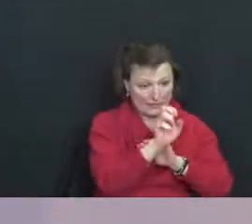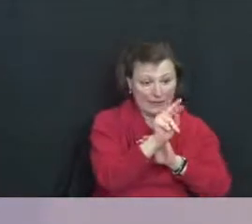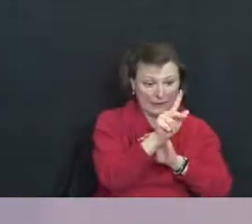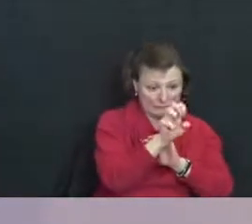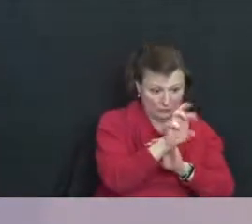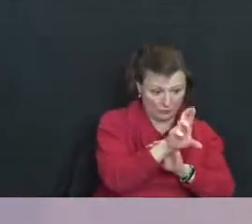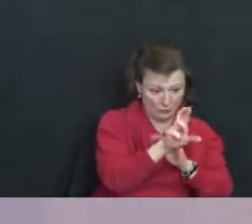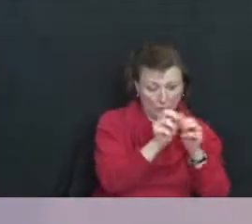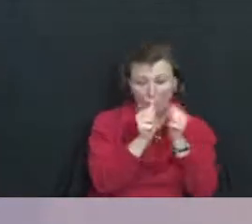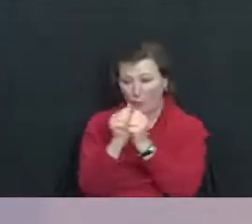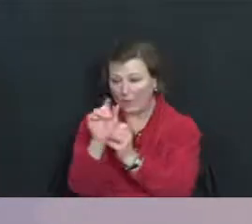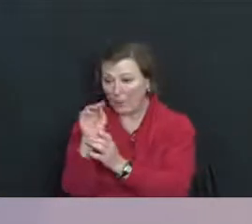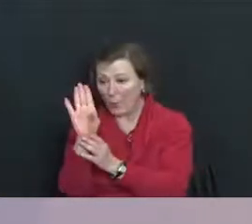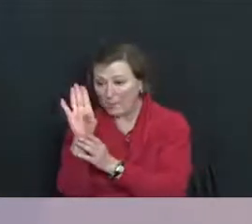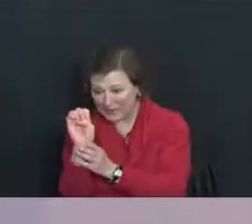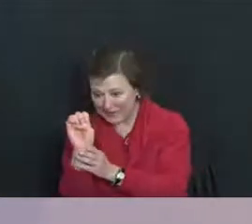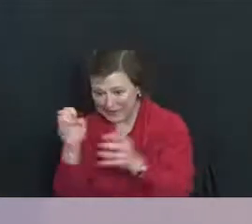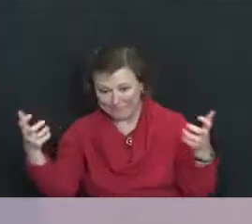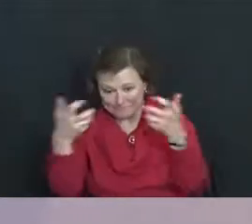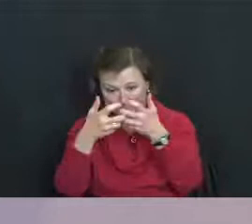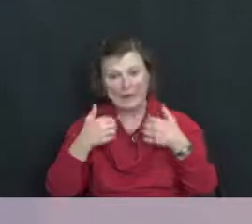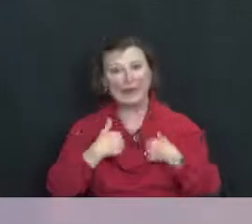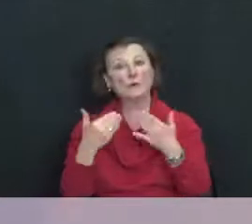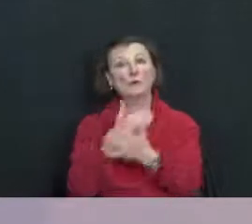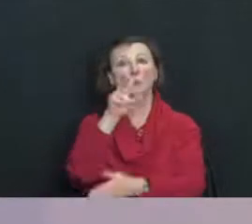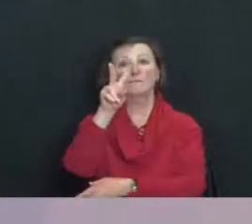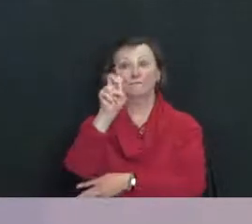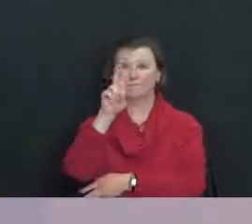be, we have a new verb,